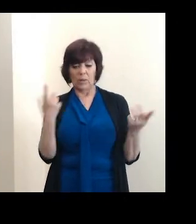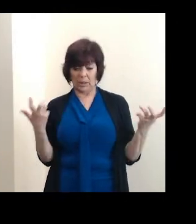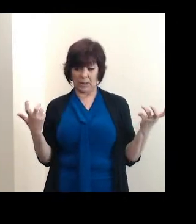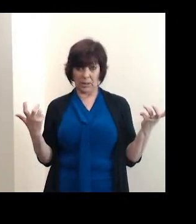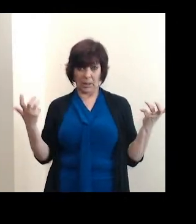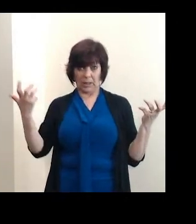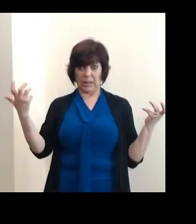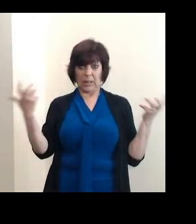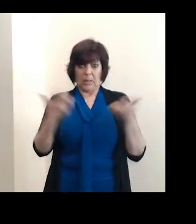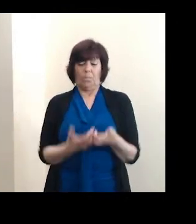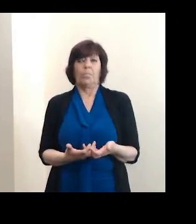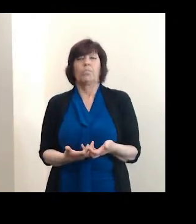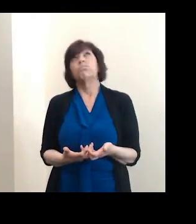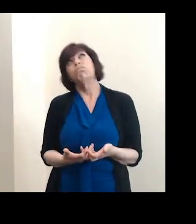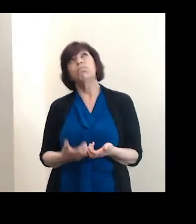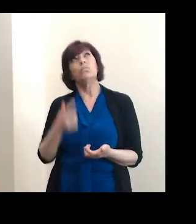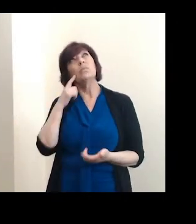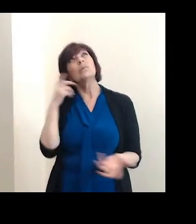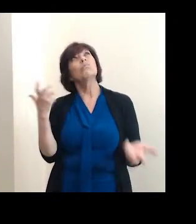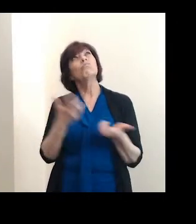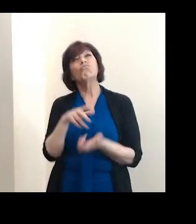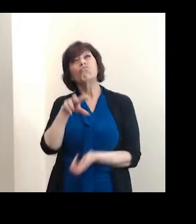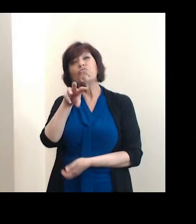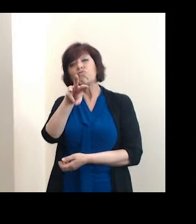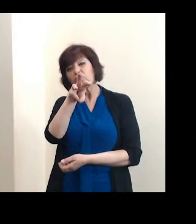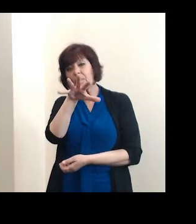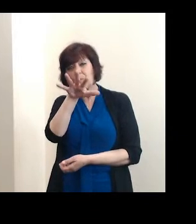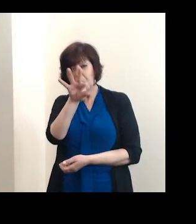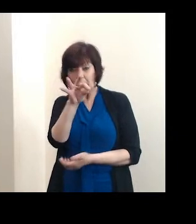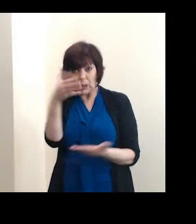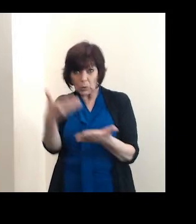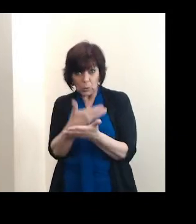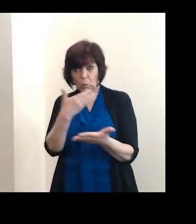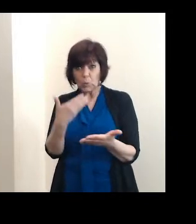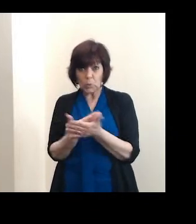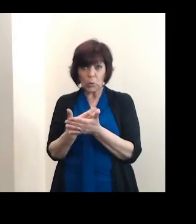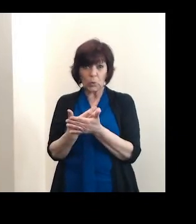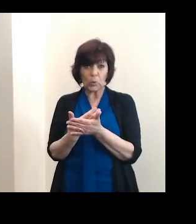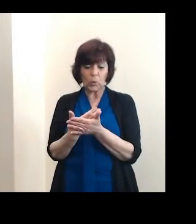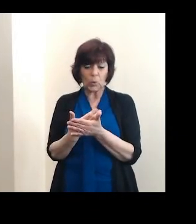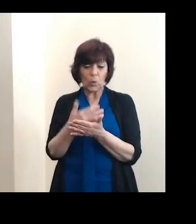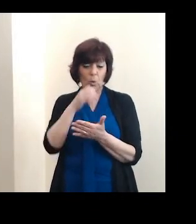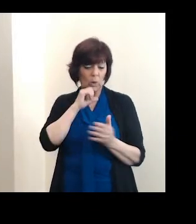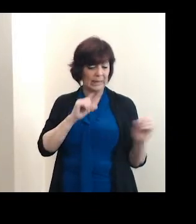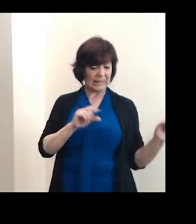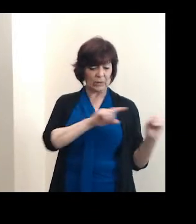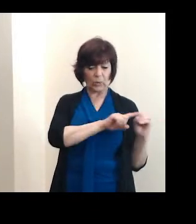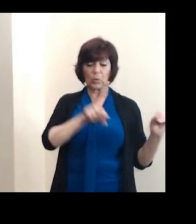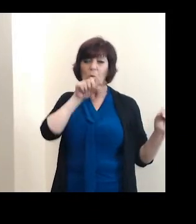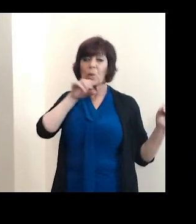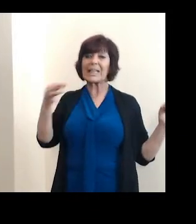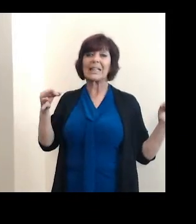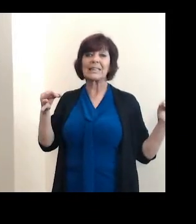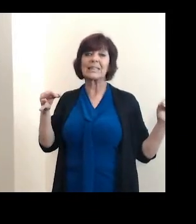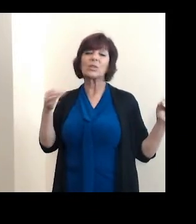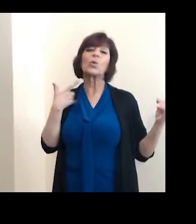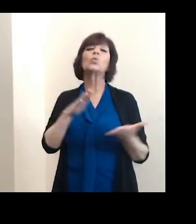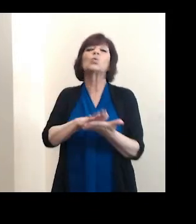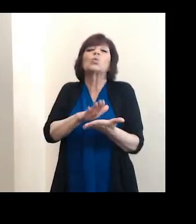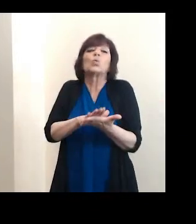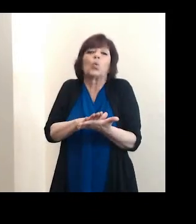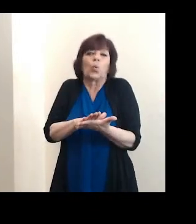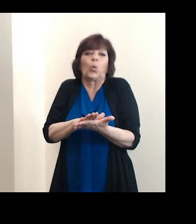combined that would be 659 new cases in the 0 to 19 age category, so basically school